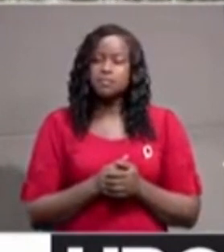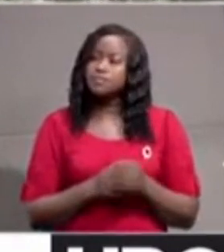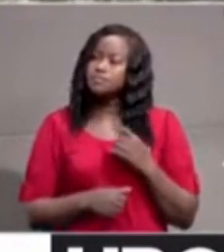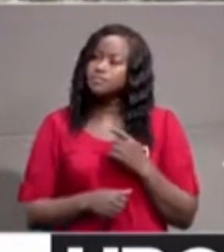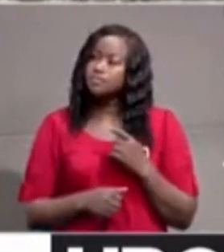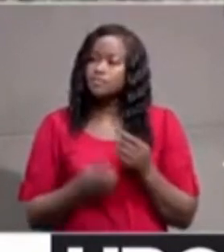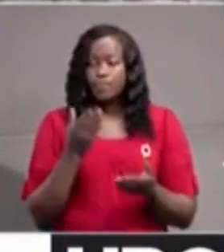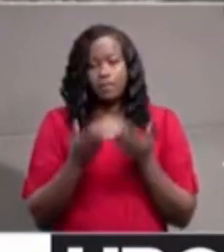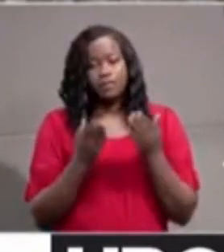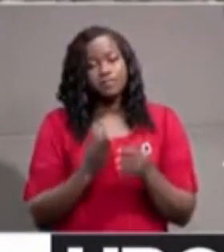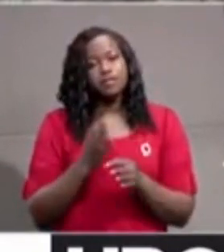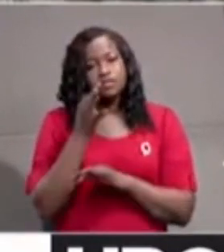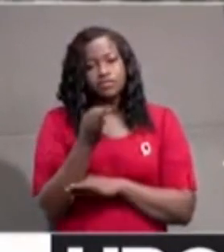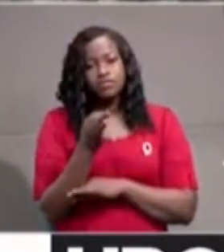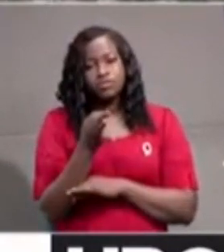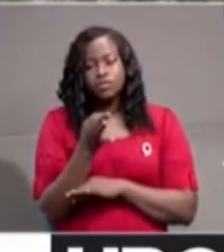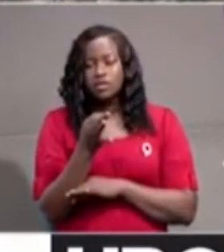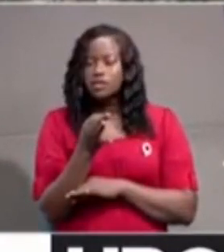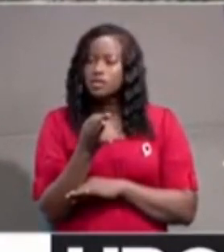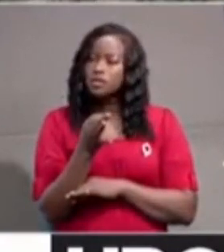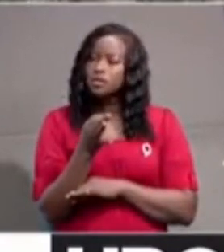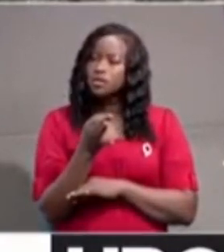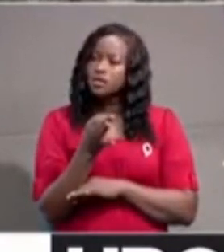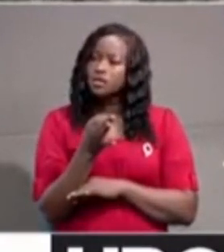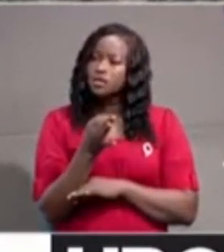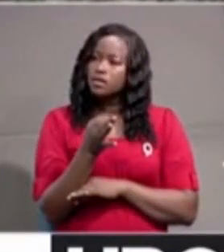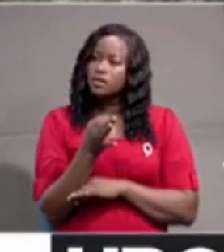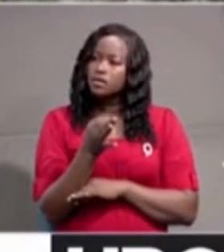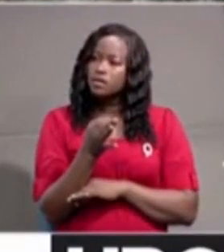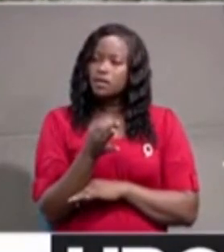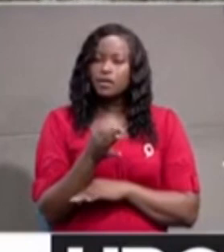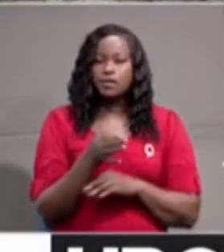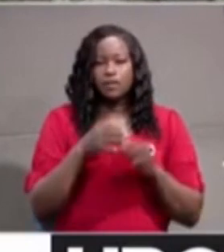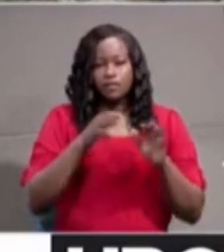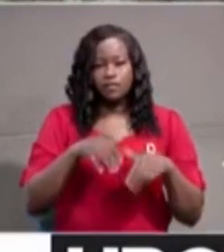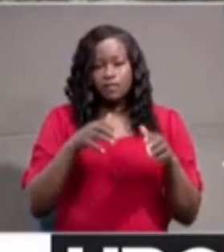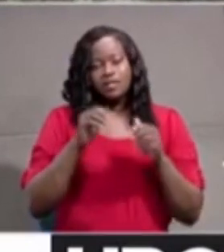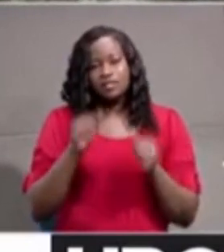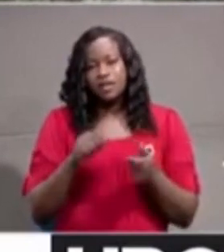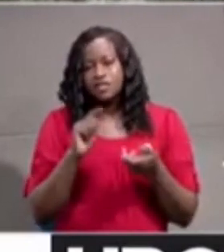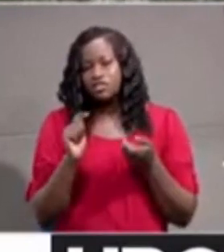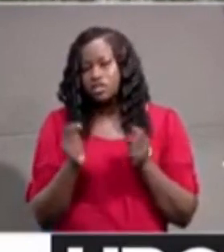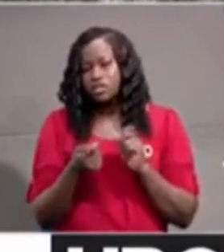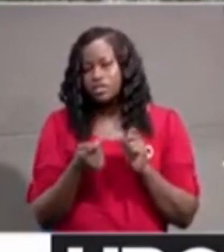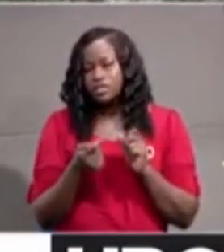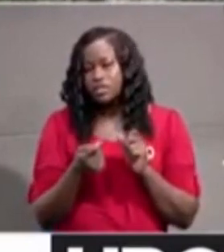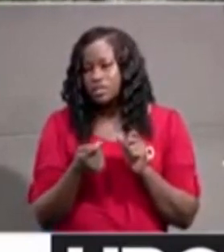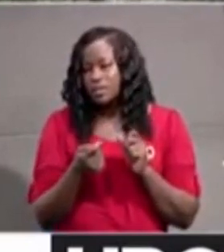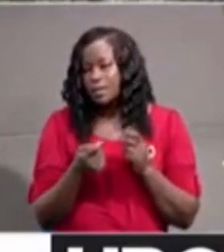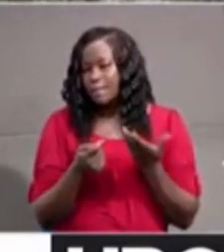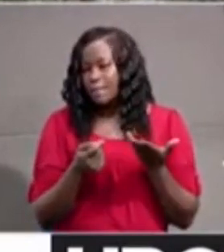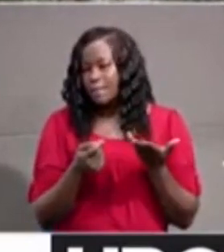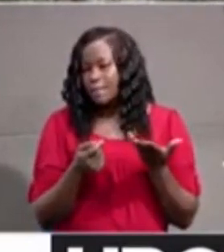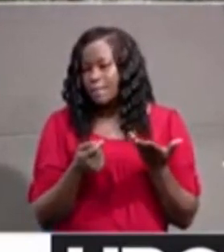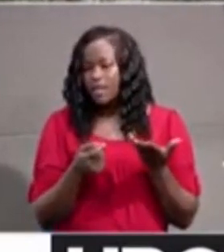in the future, Uganda rice farmers, this area, Uganda farmers change Korean advanced change